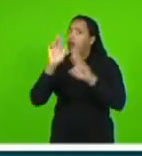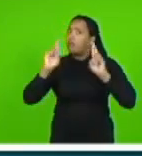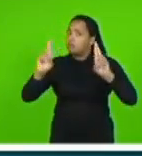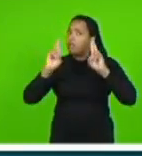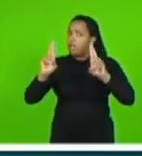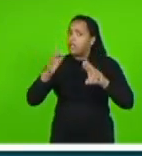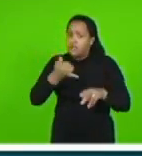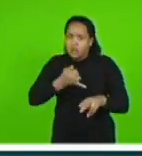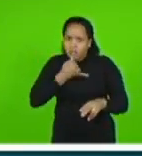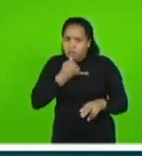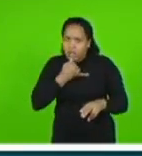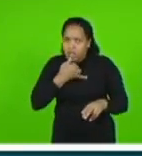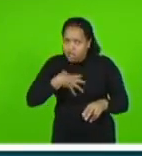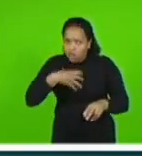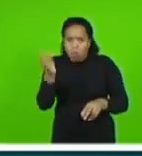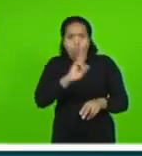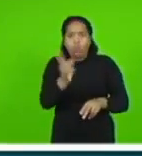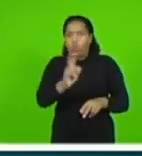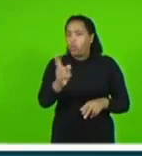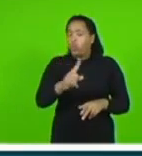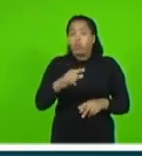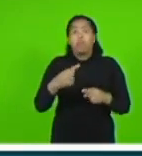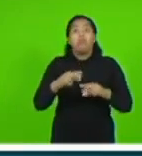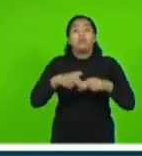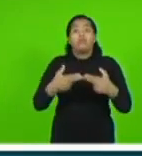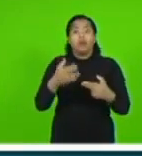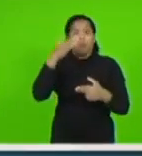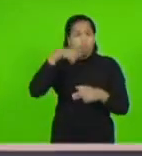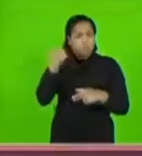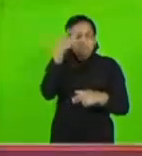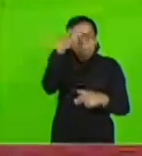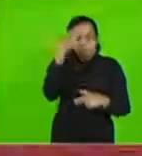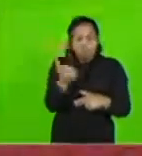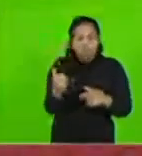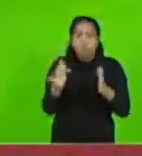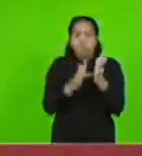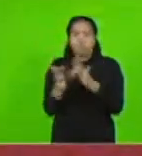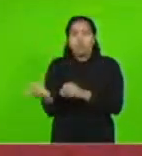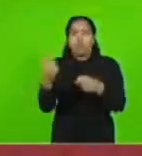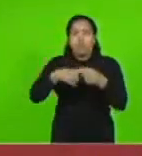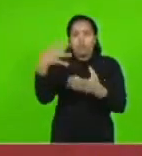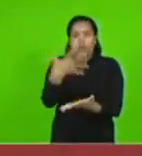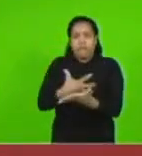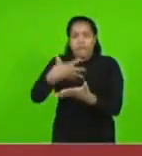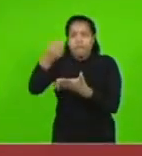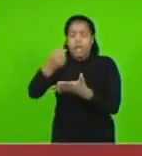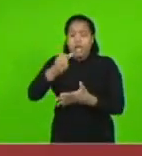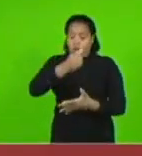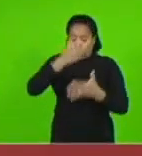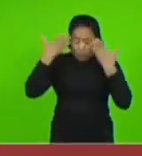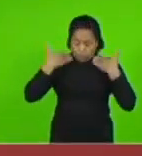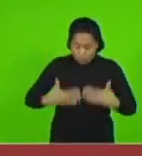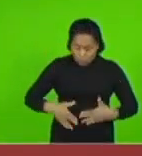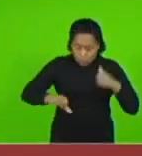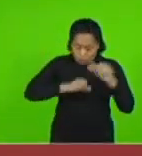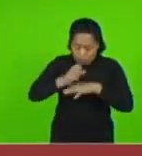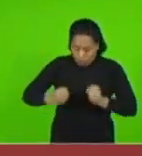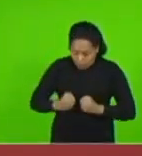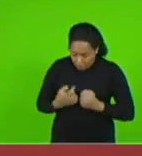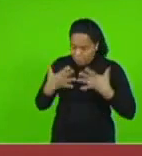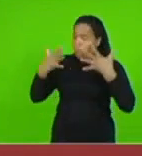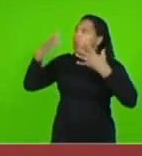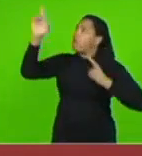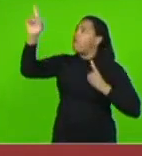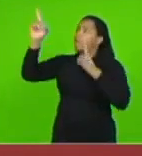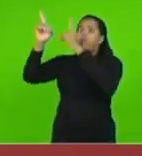Chapter 4, verse 13, but I do not want you to be ignorant, brethren, considering those who have fallen asleep, lest you sorrow as others who have no